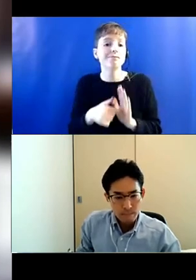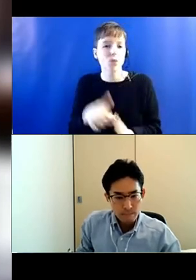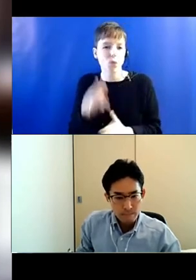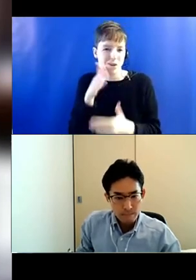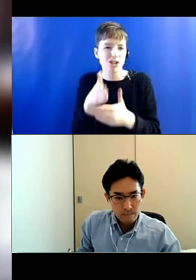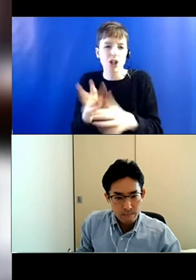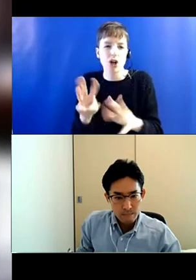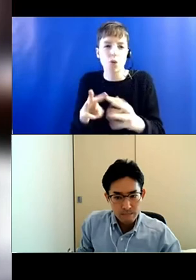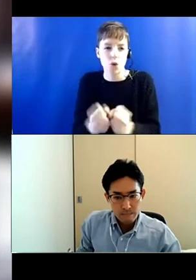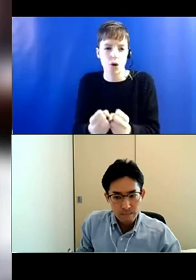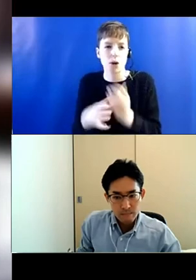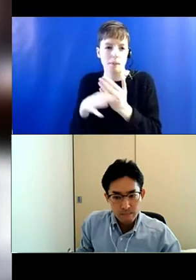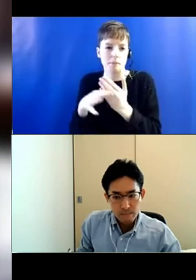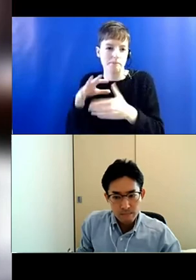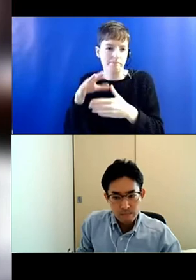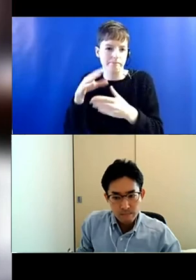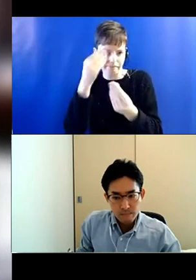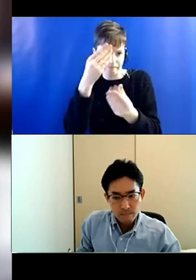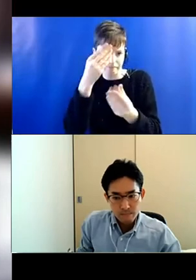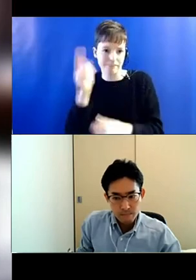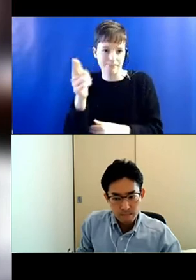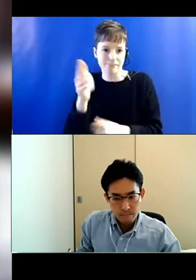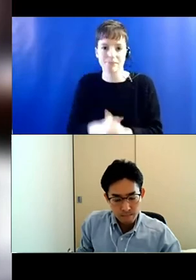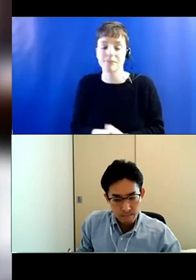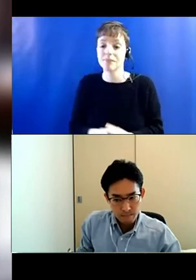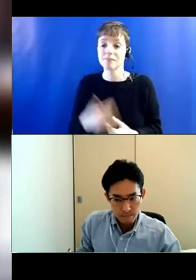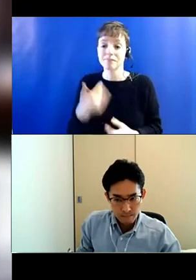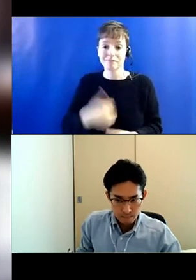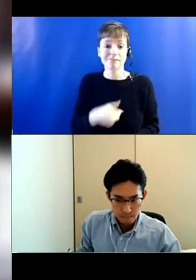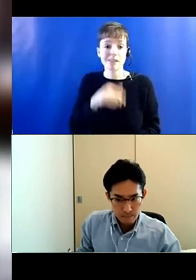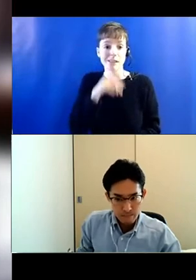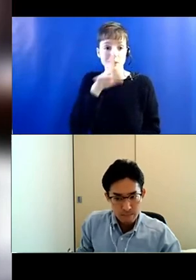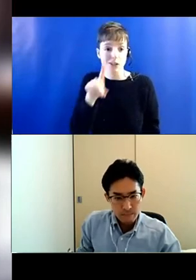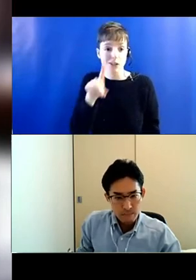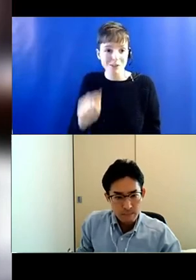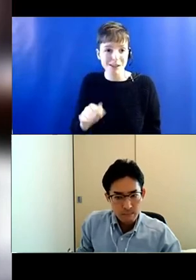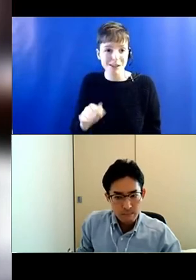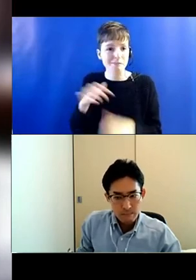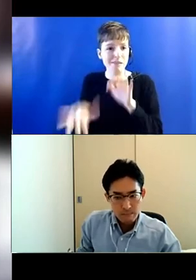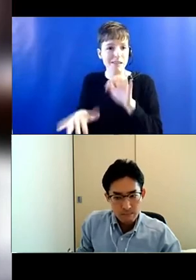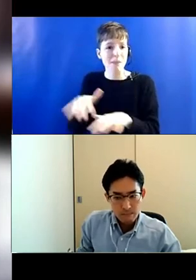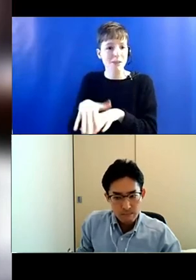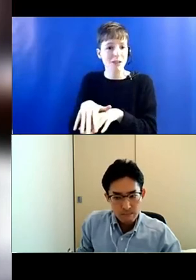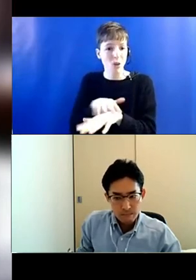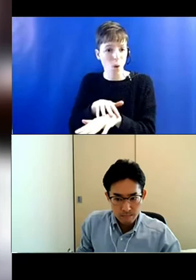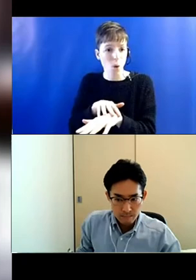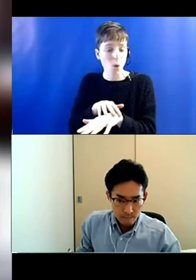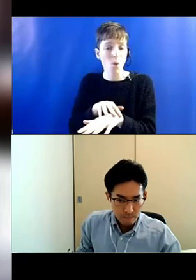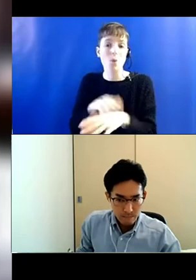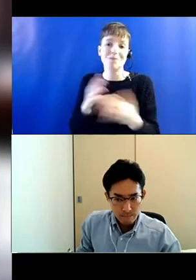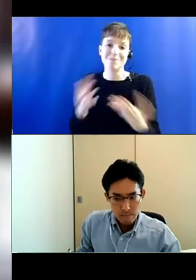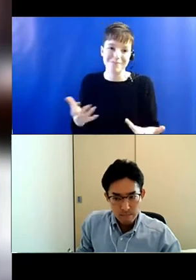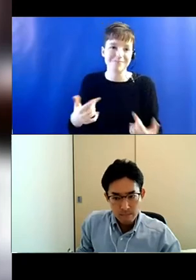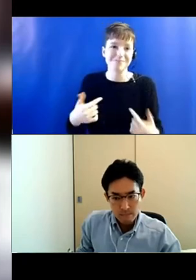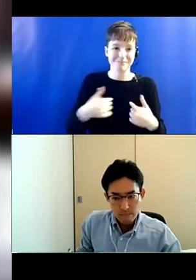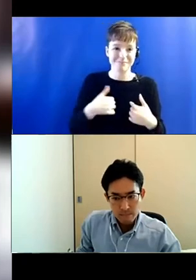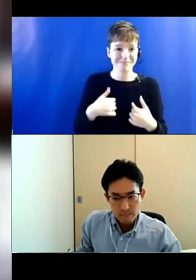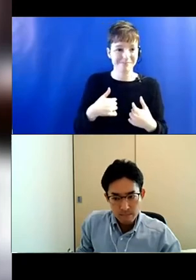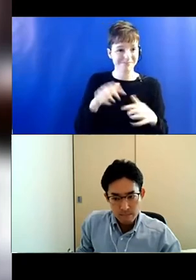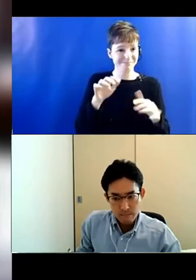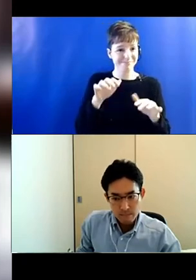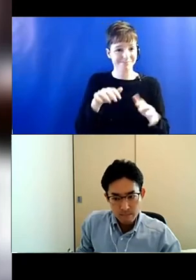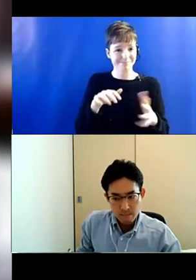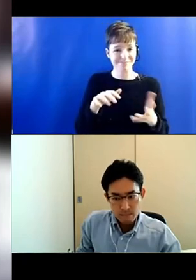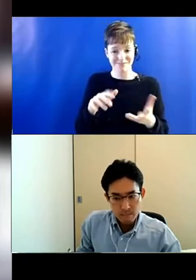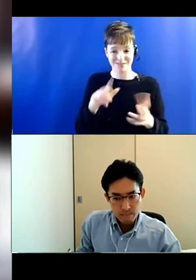later. Due to my speech disability and slow writing, my response to the questions and comments will mainly be made in those